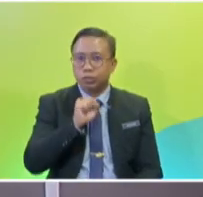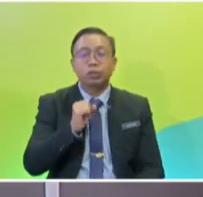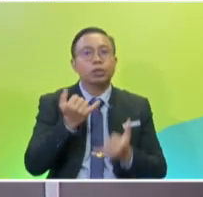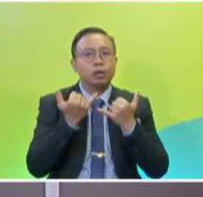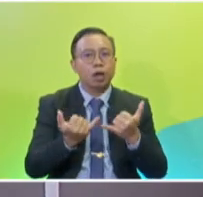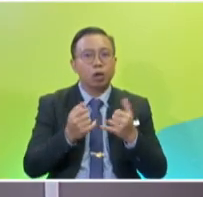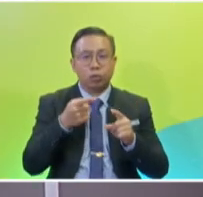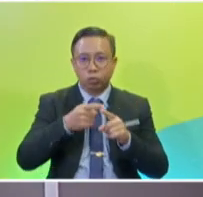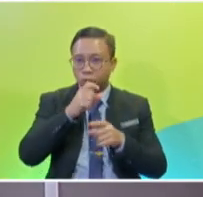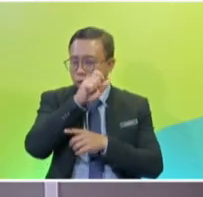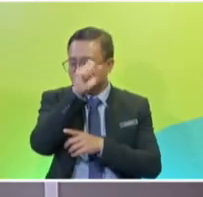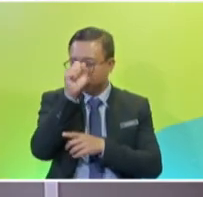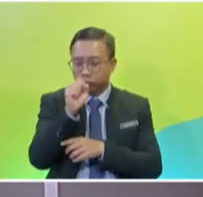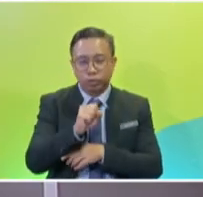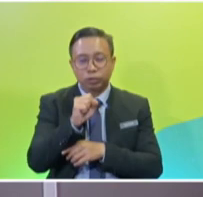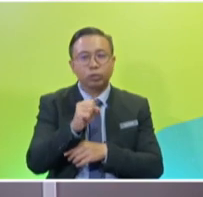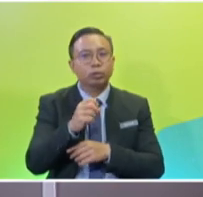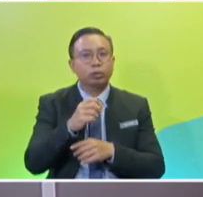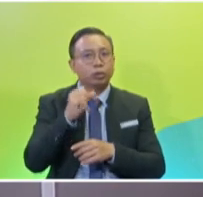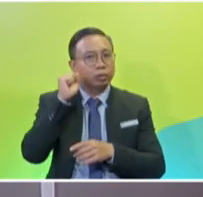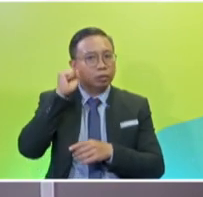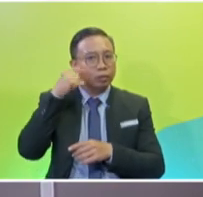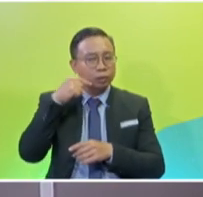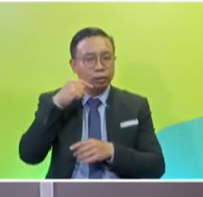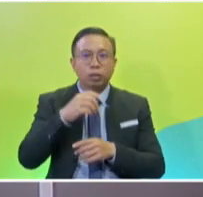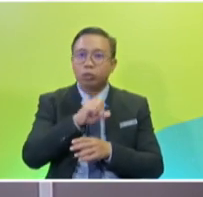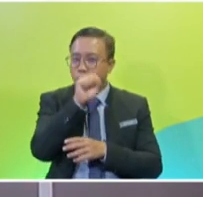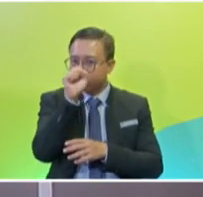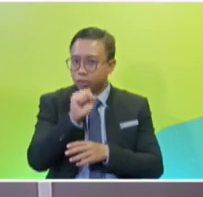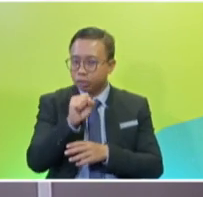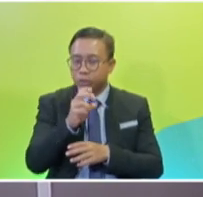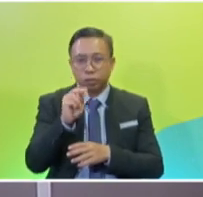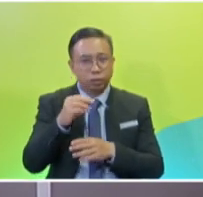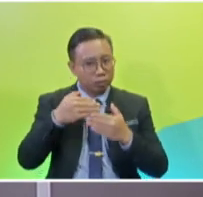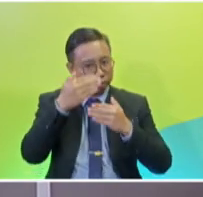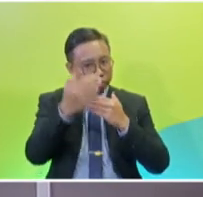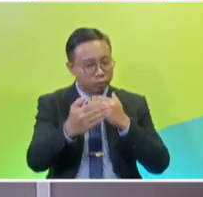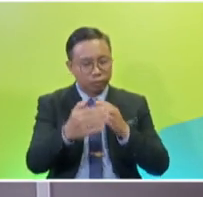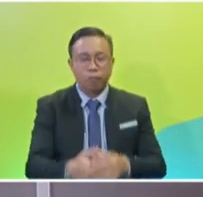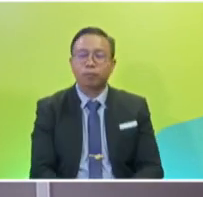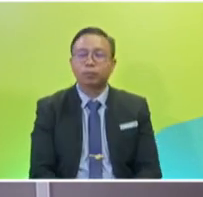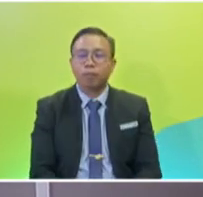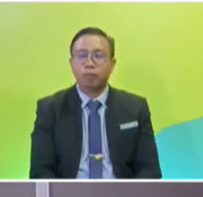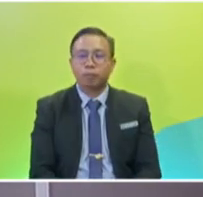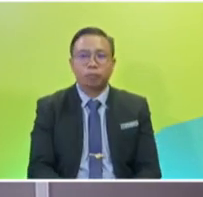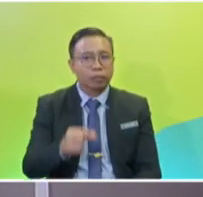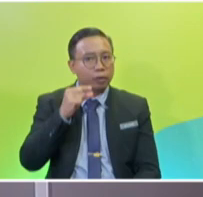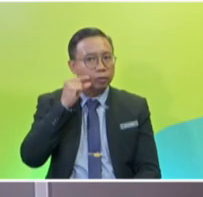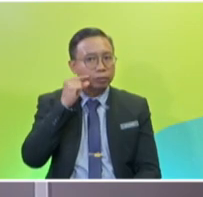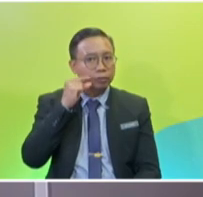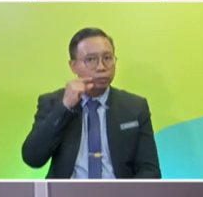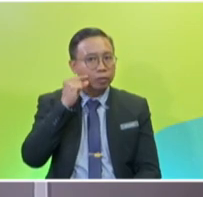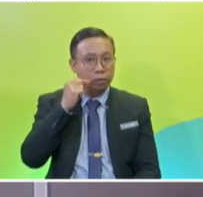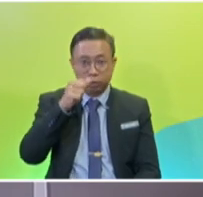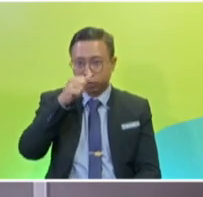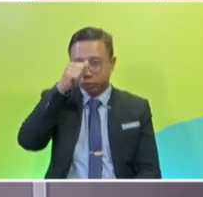to answer Shafika's question, that brings us to the next segment. Okay, now, girls and boys, viewers out there, our